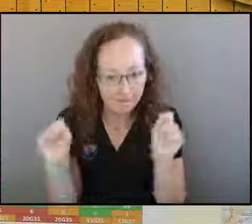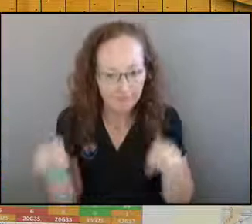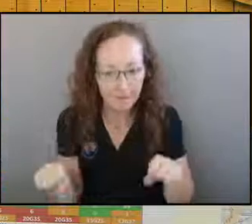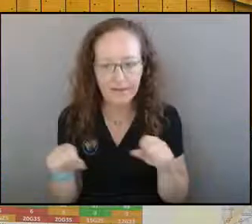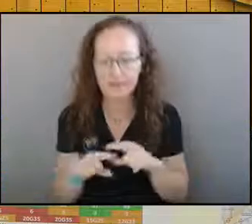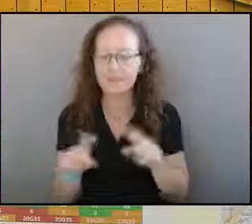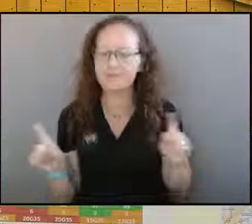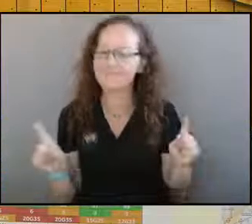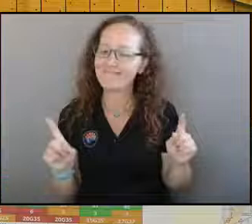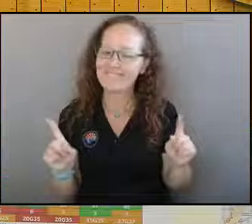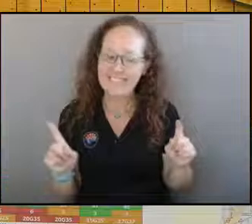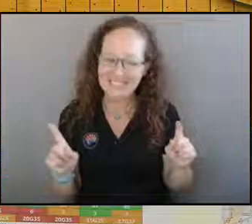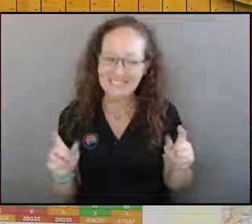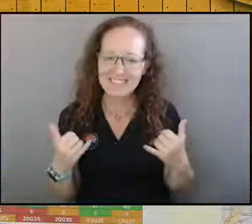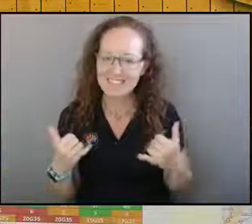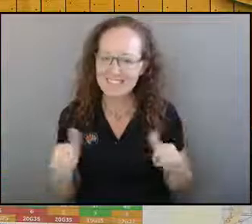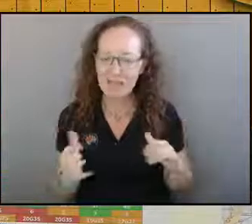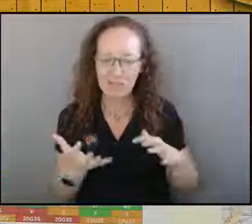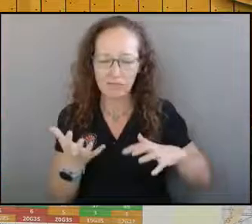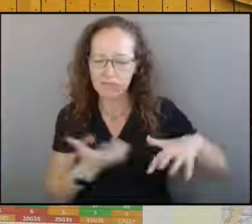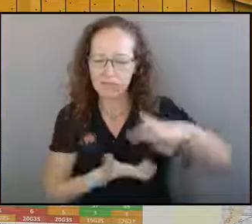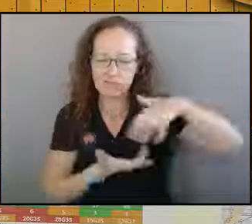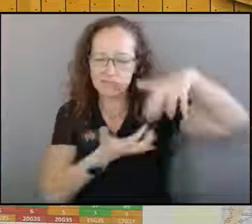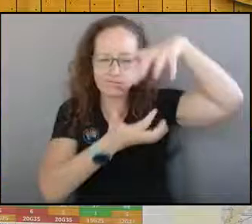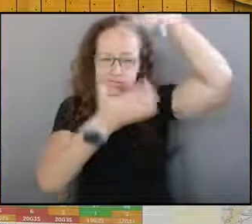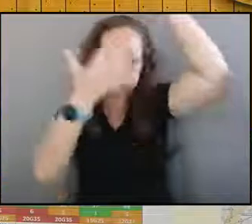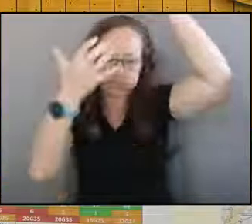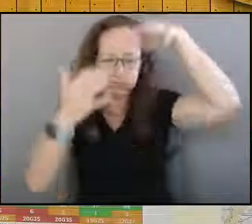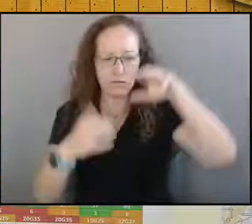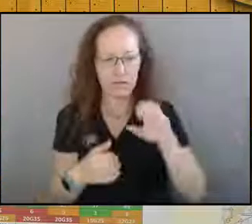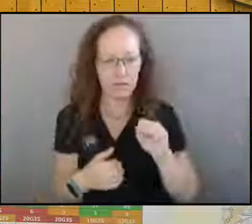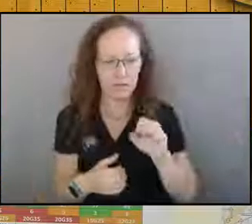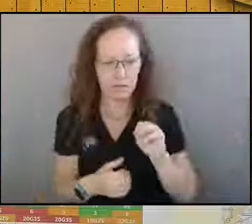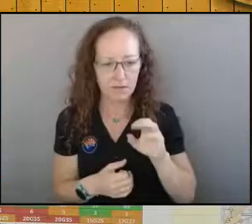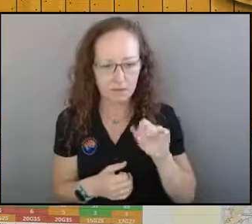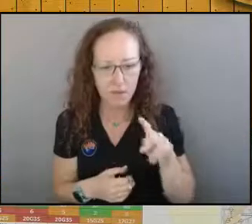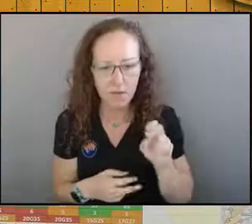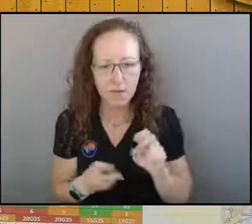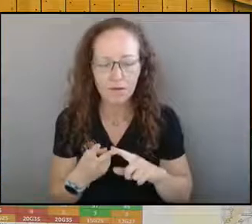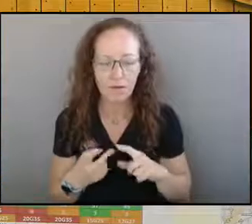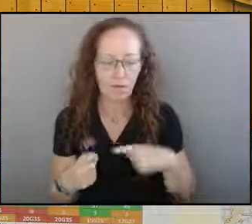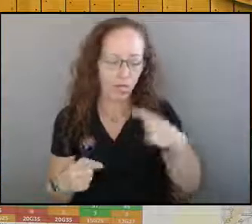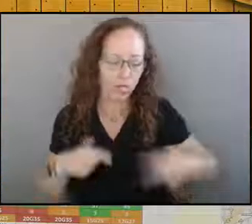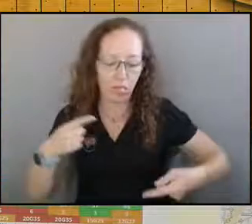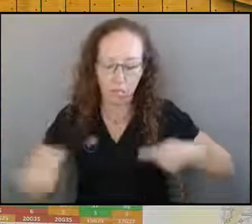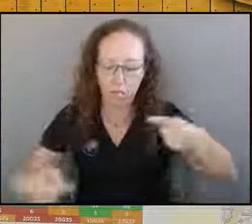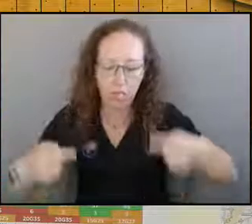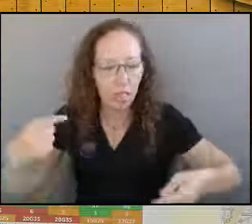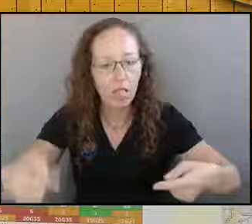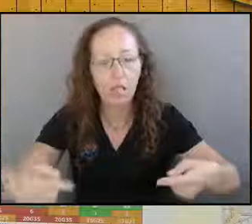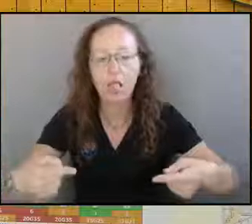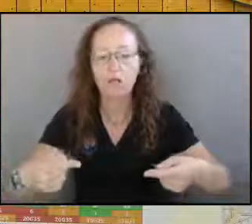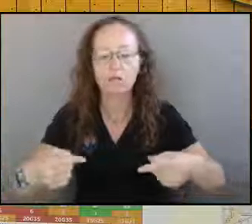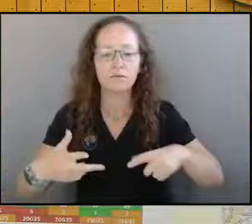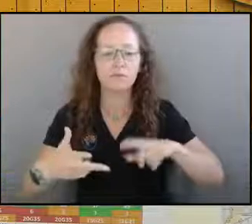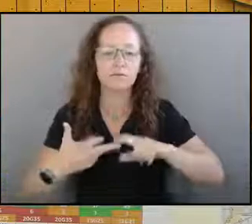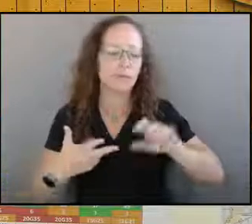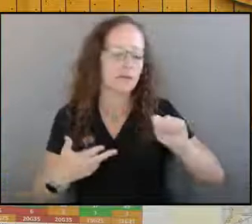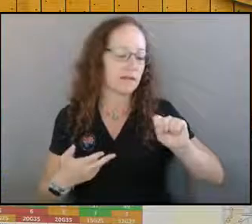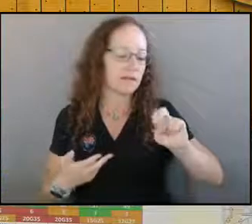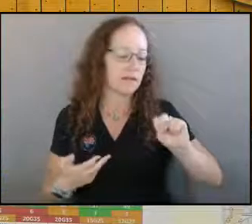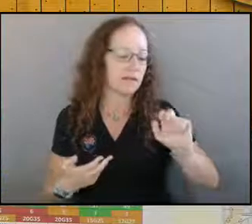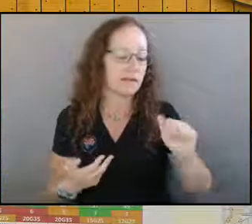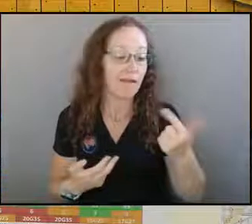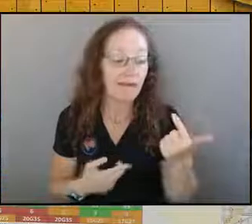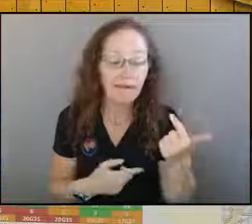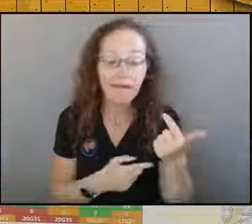there's still going to be heavy smoke. There's going to be debris, possibly. There's going to be possibly snaggers, meaning trees